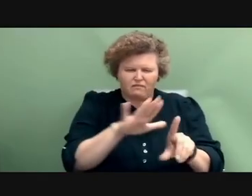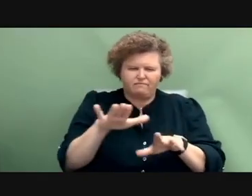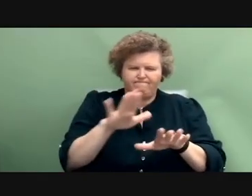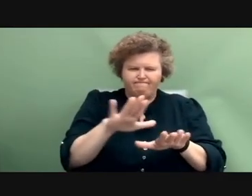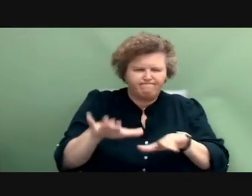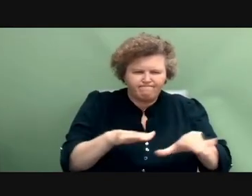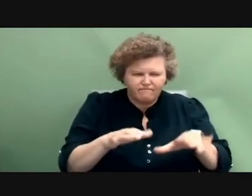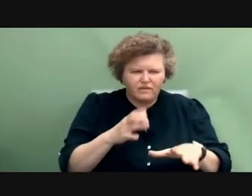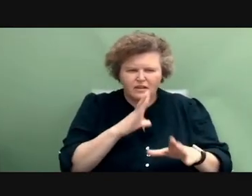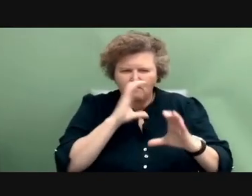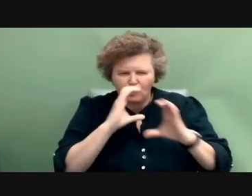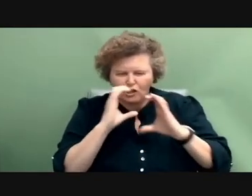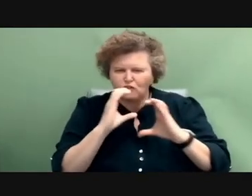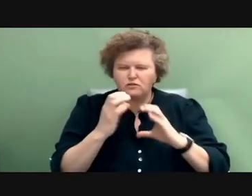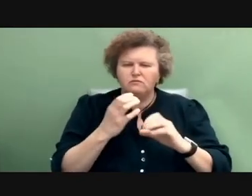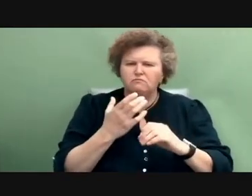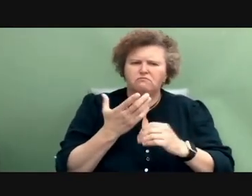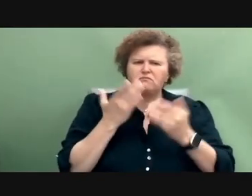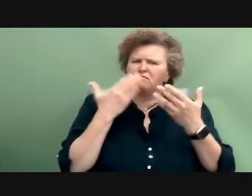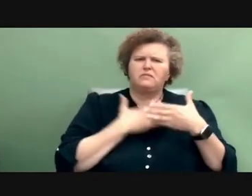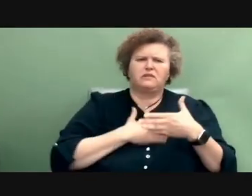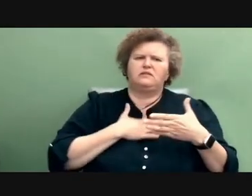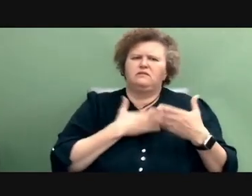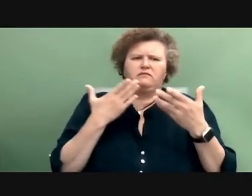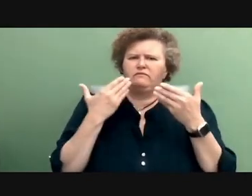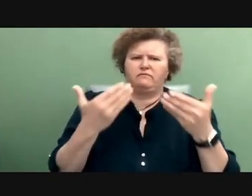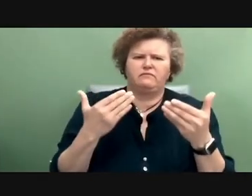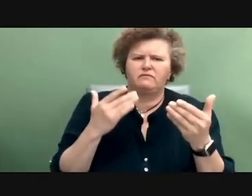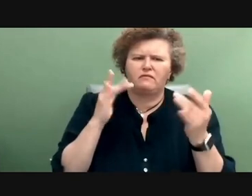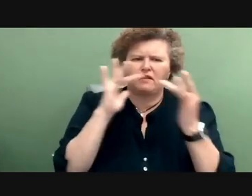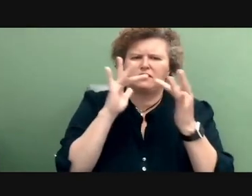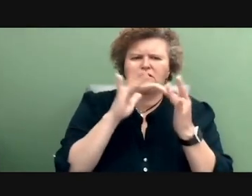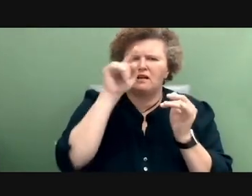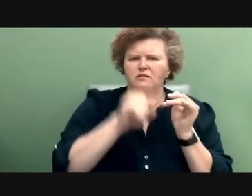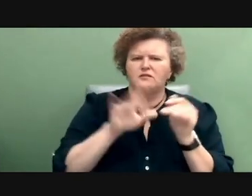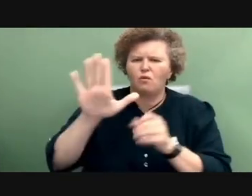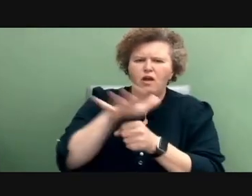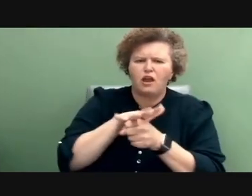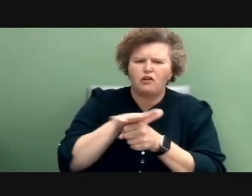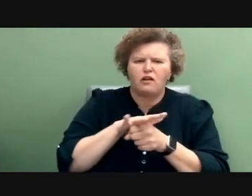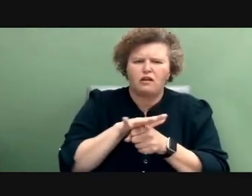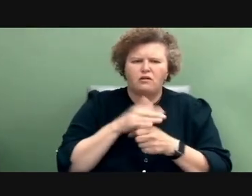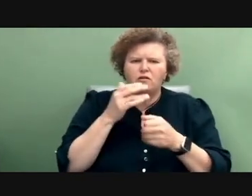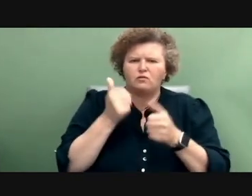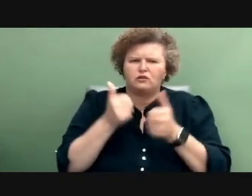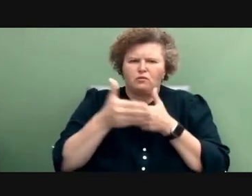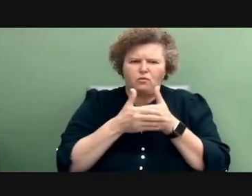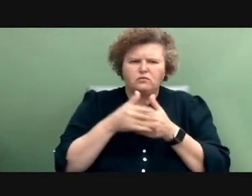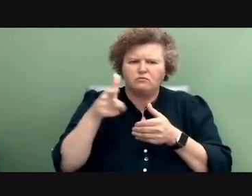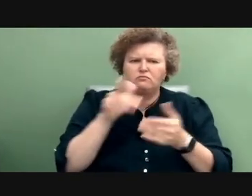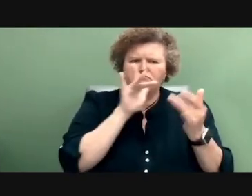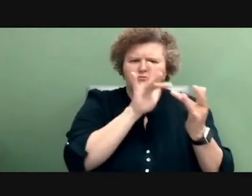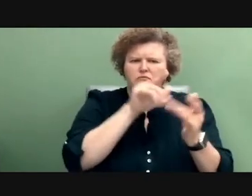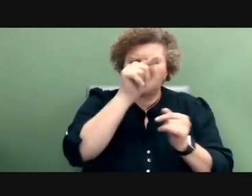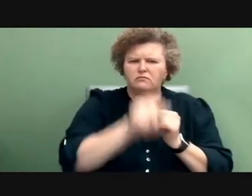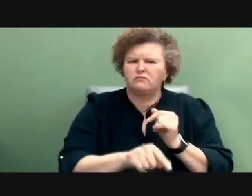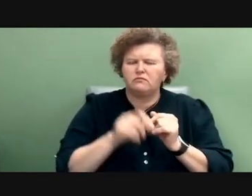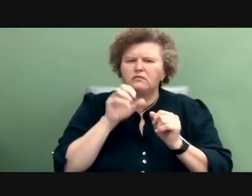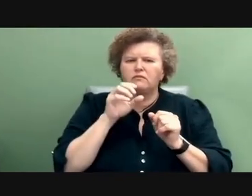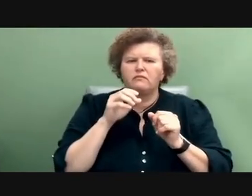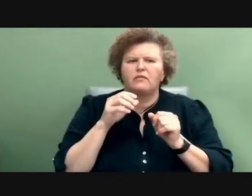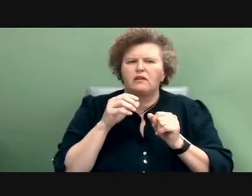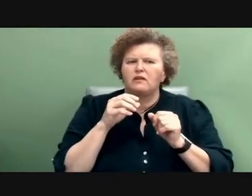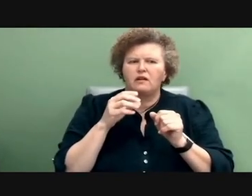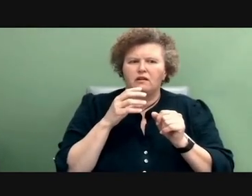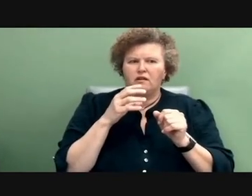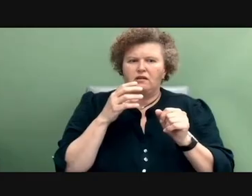more explanation related with that, there's plenty of information here related with those resources. So go ahead and take advantage of those,